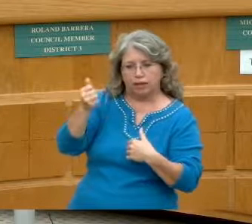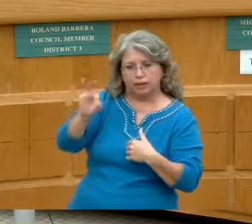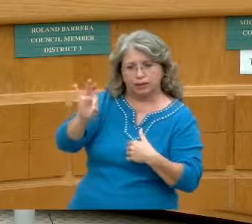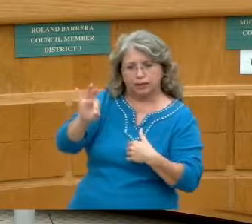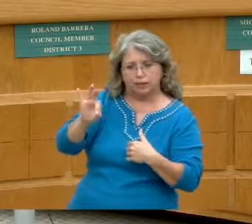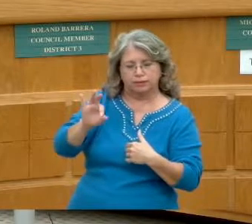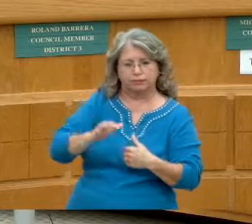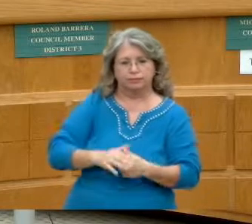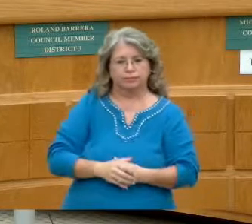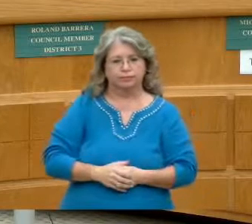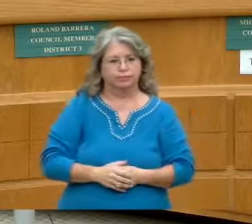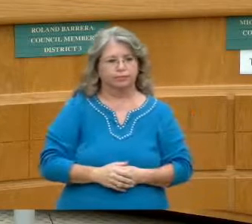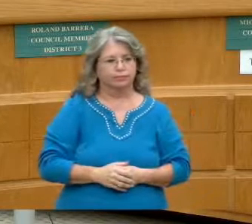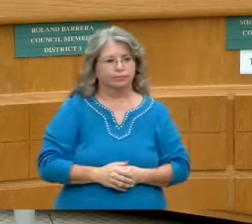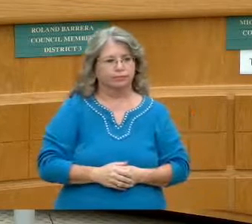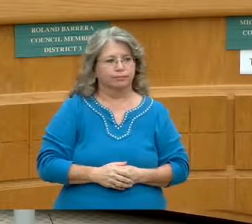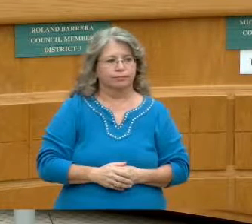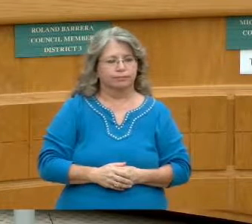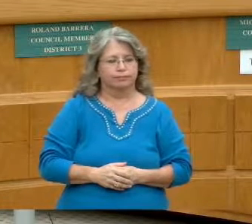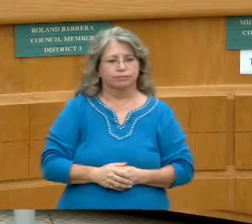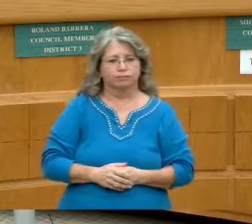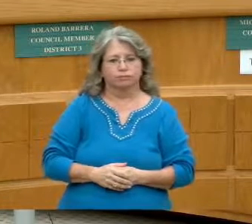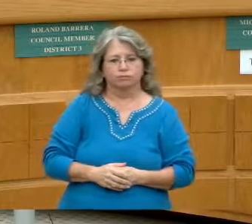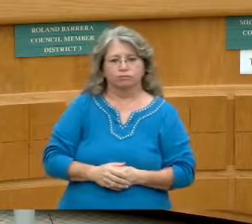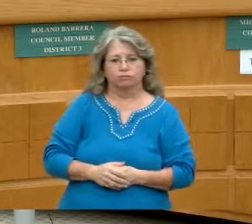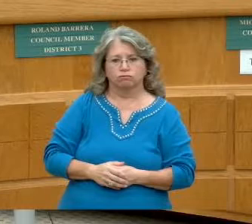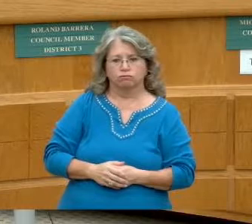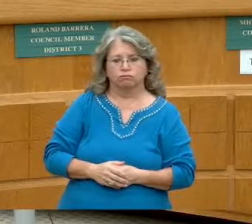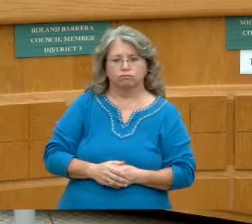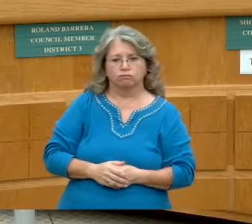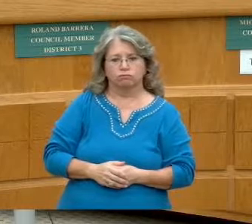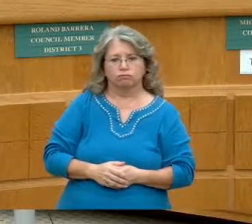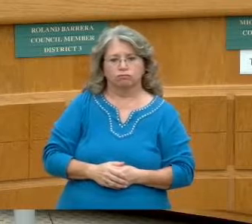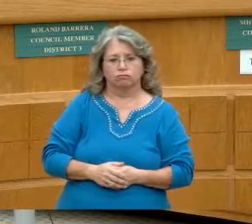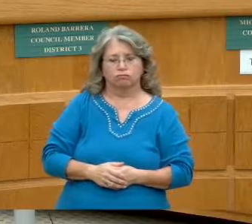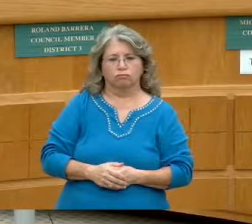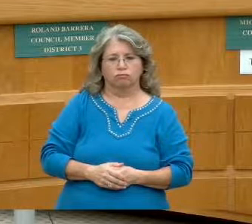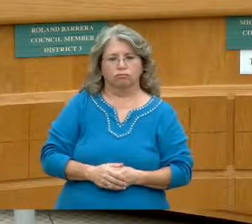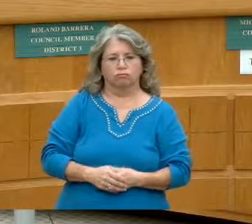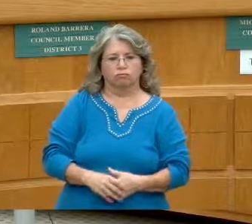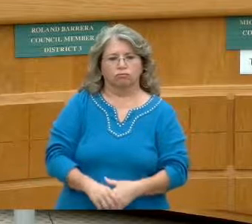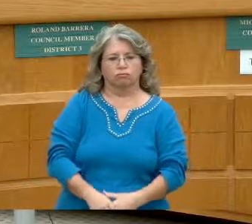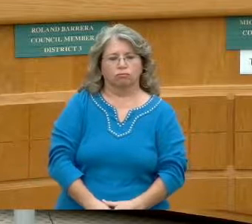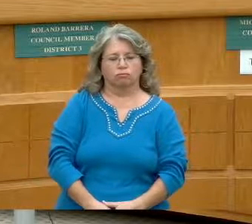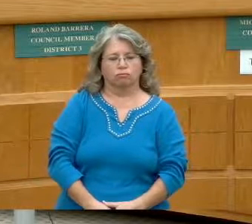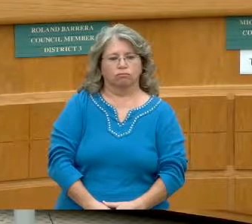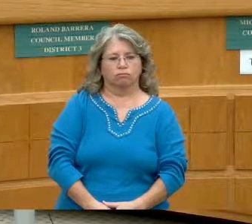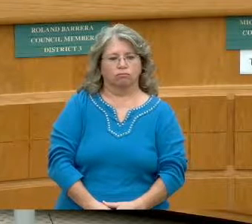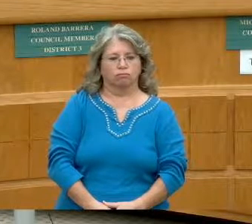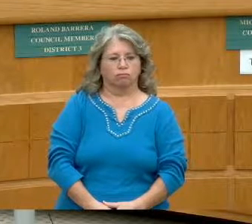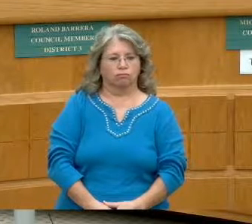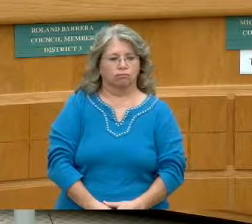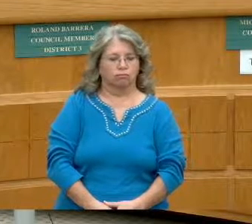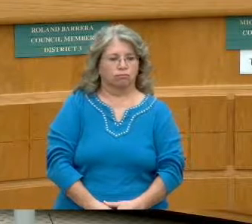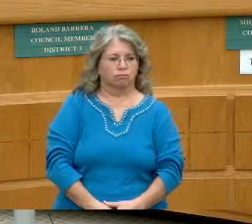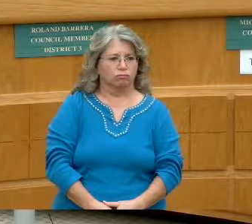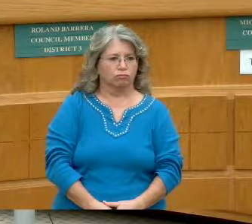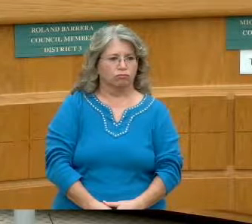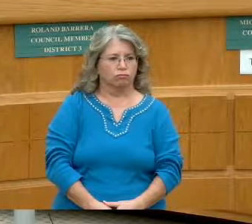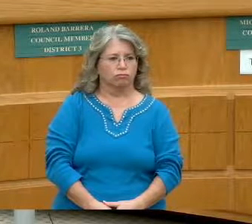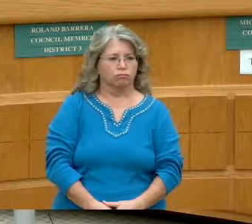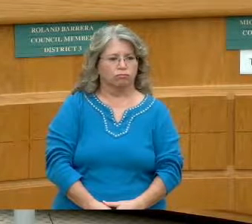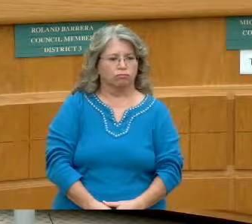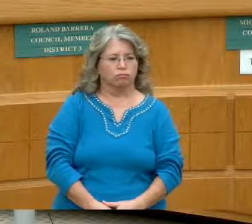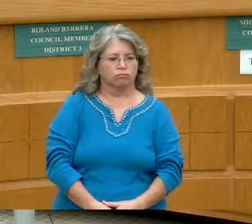respirar. ¿Qué debo hacer? Si desarrolla problemas para respirar, dolor persistente, opresión en el pecho, nueva confusión, incapacidad